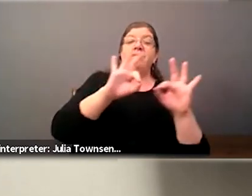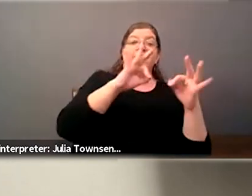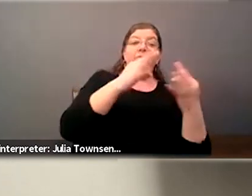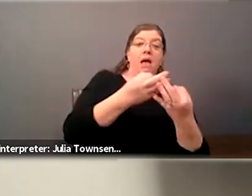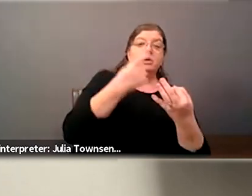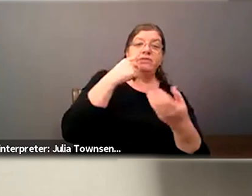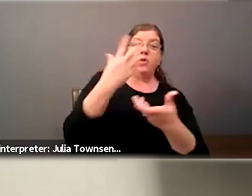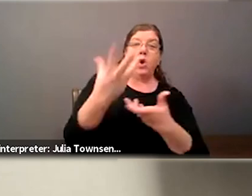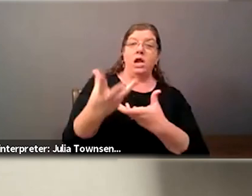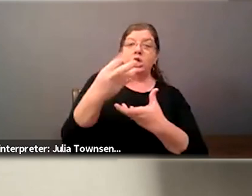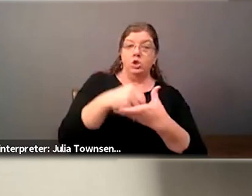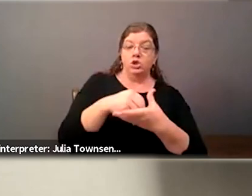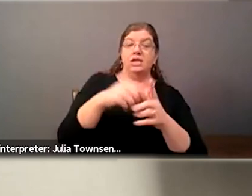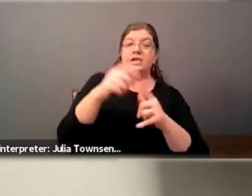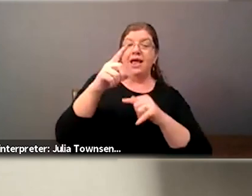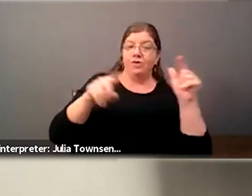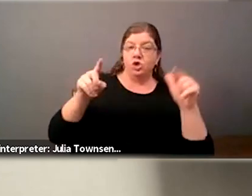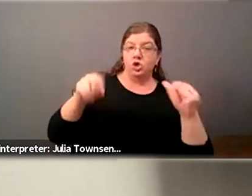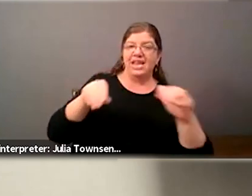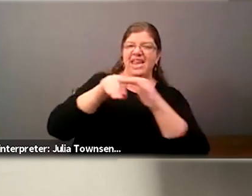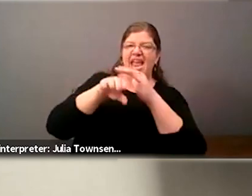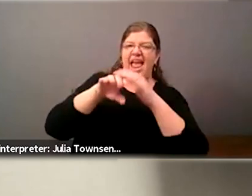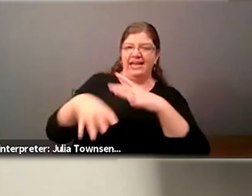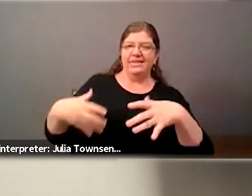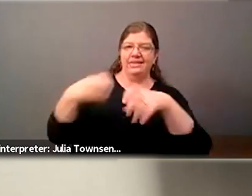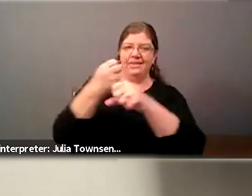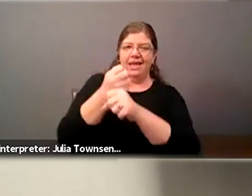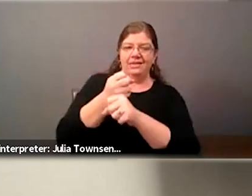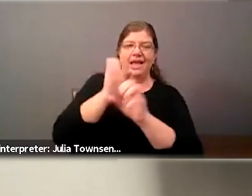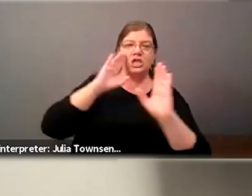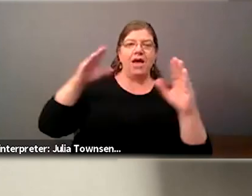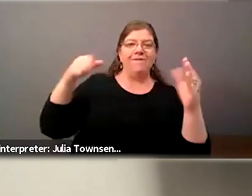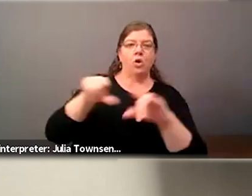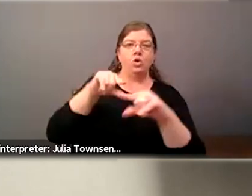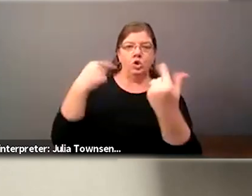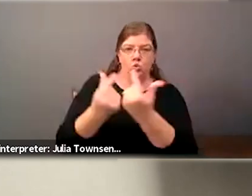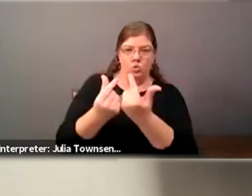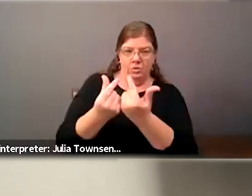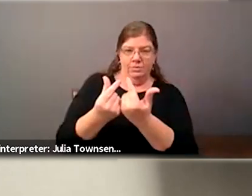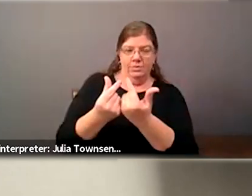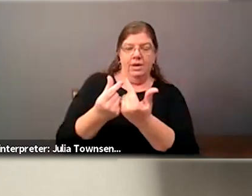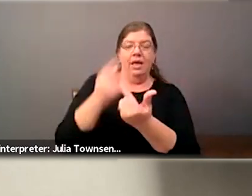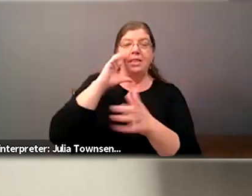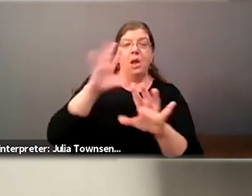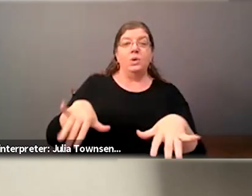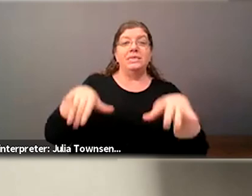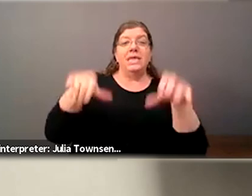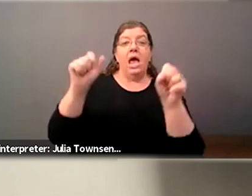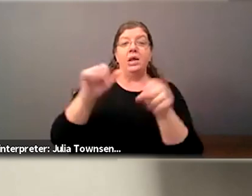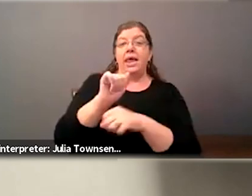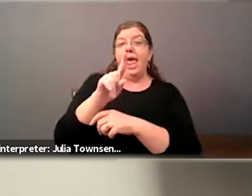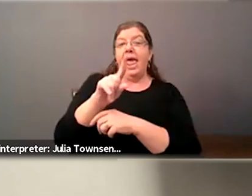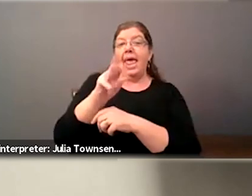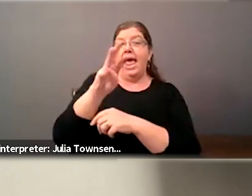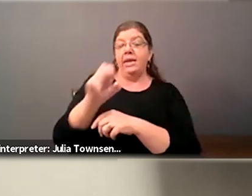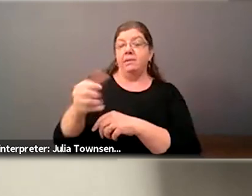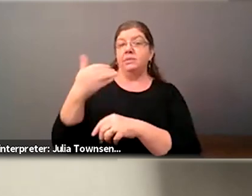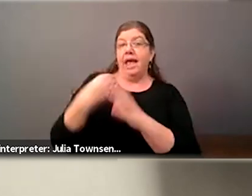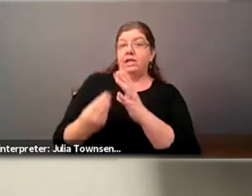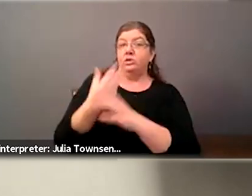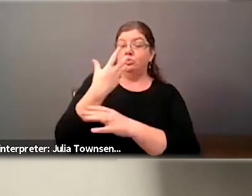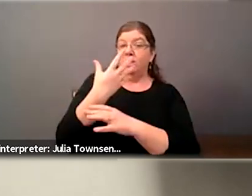inclusion diversity and access and it is a focused group that was held at adams last spring through